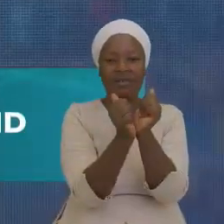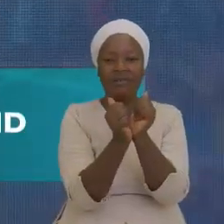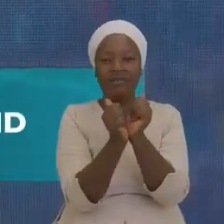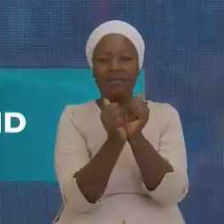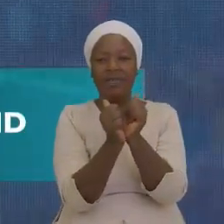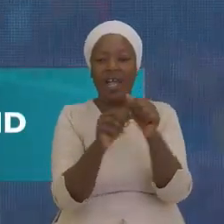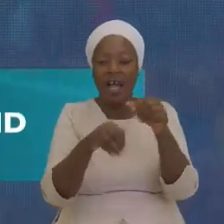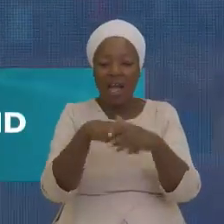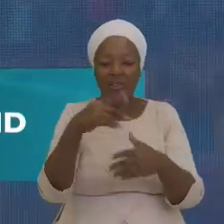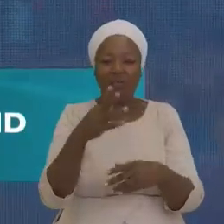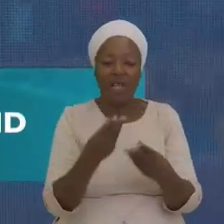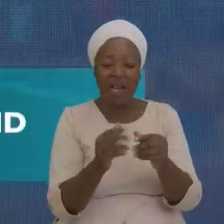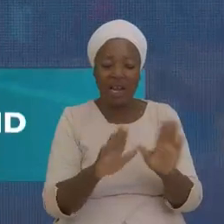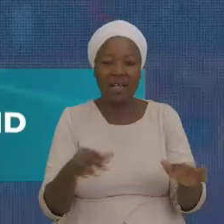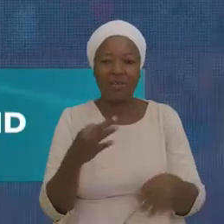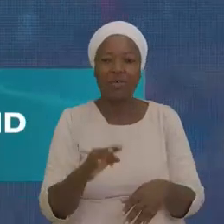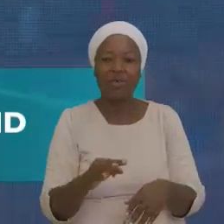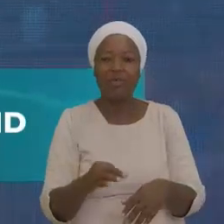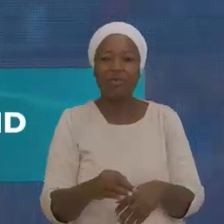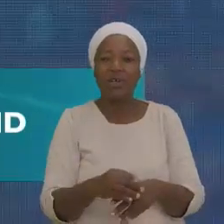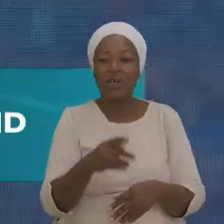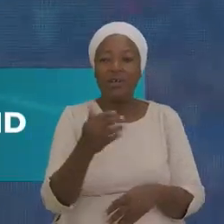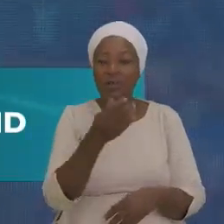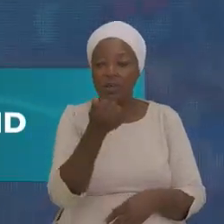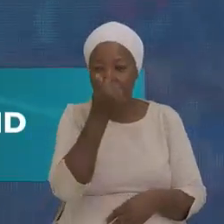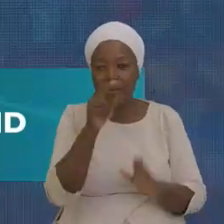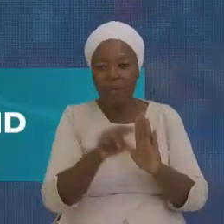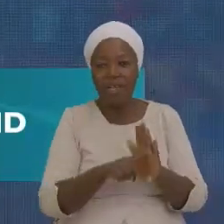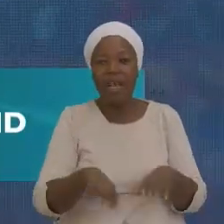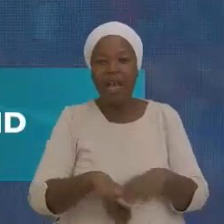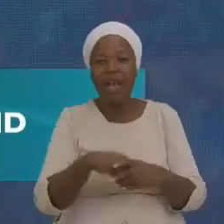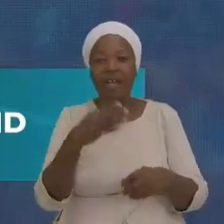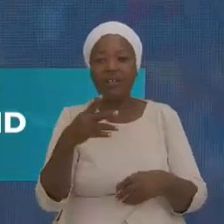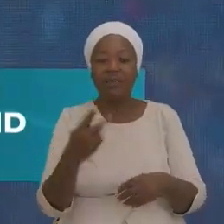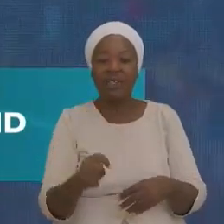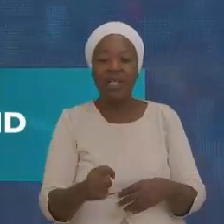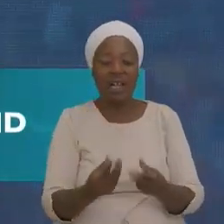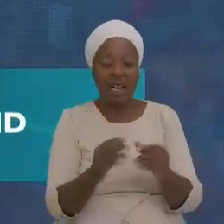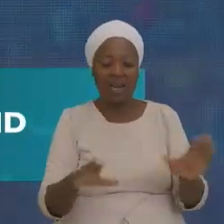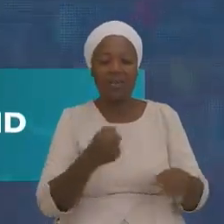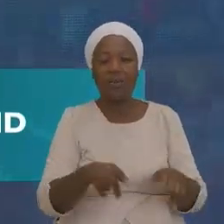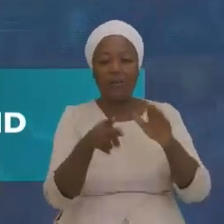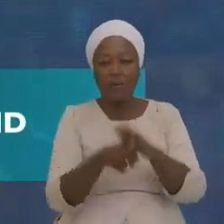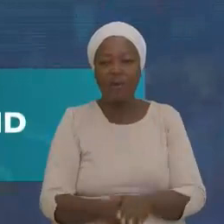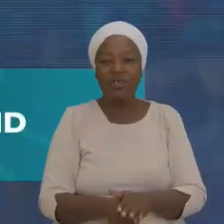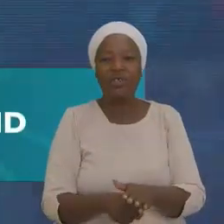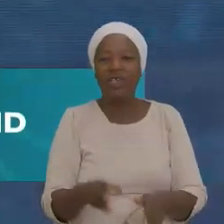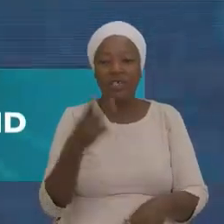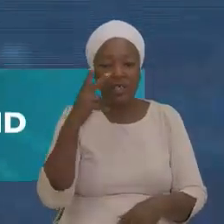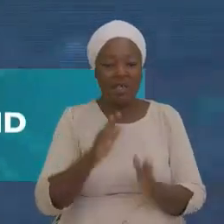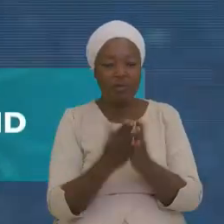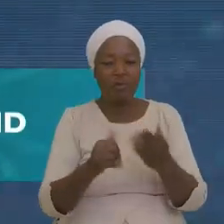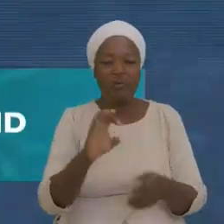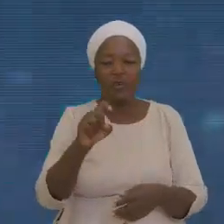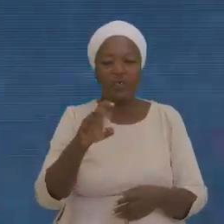out of the land of darkness, out of the land of oppression. Look at Exodus chapter